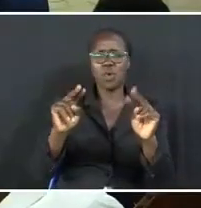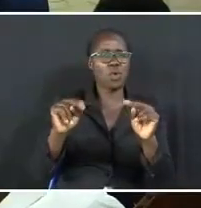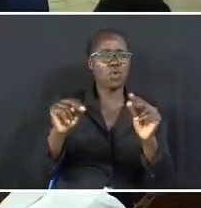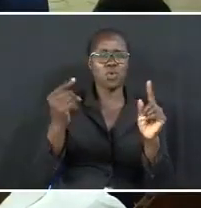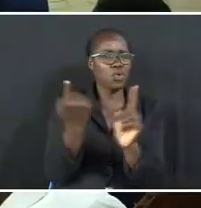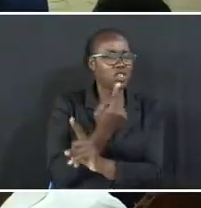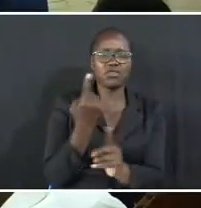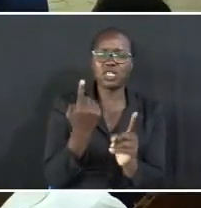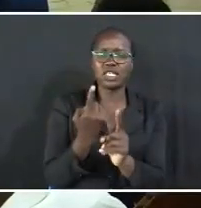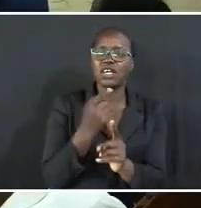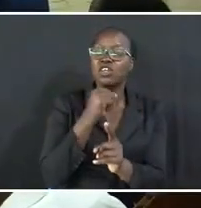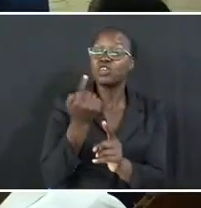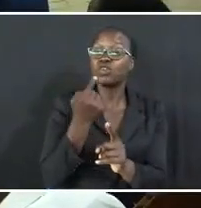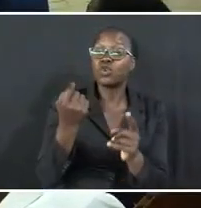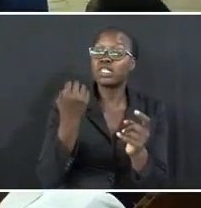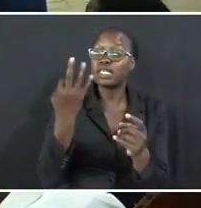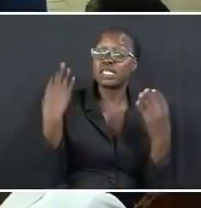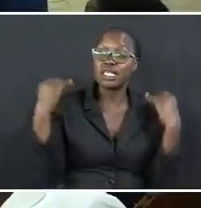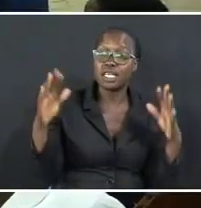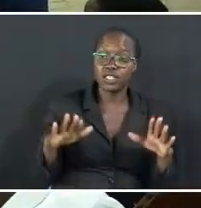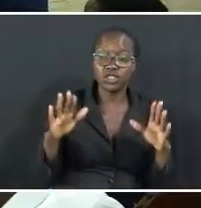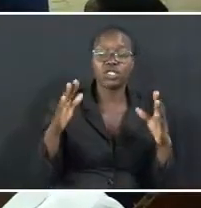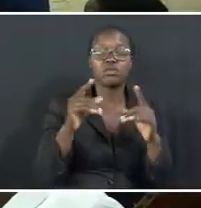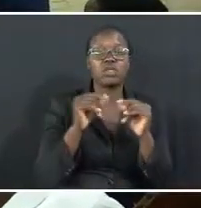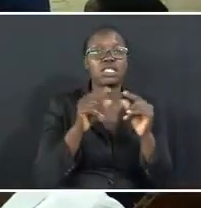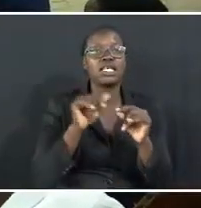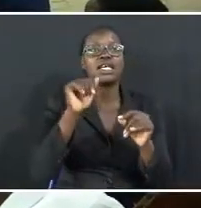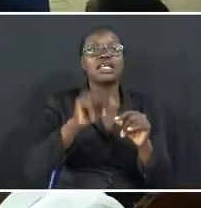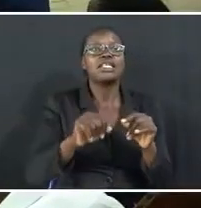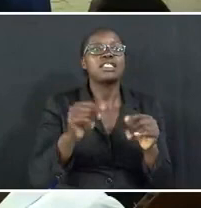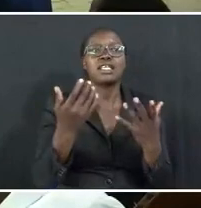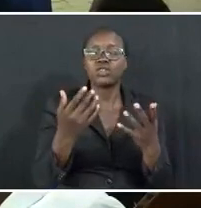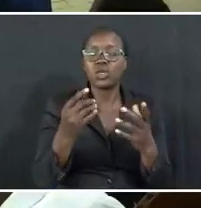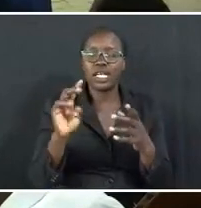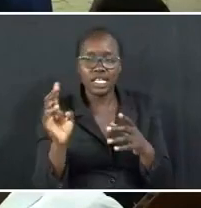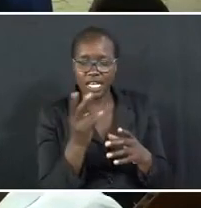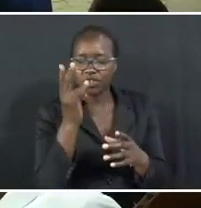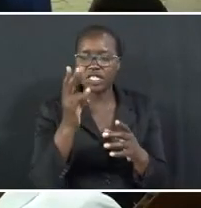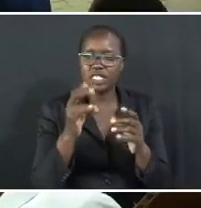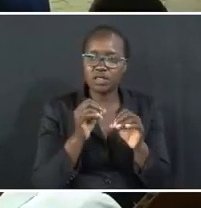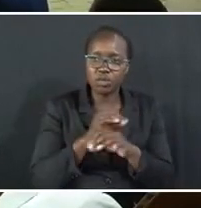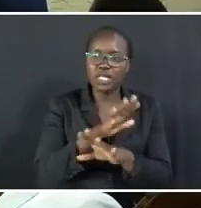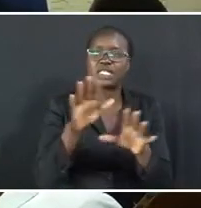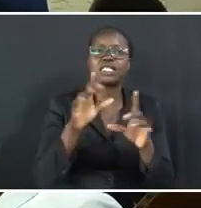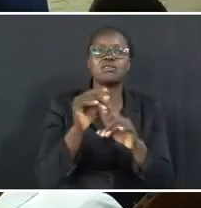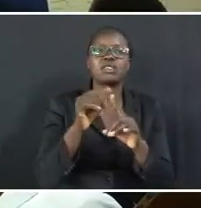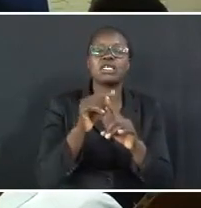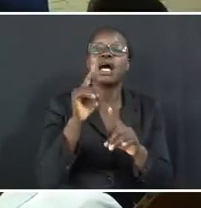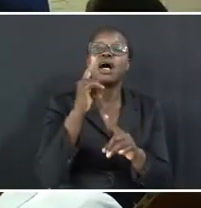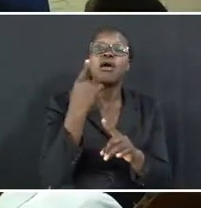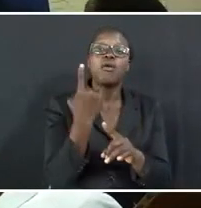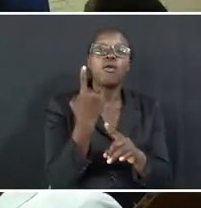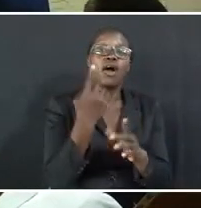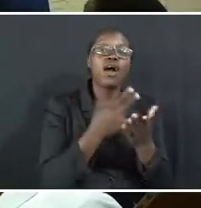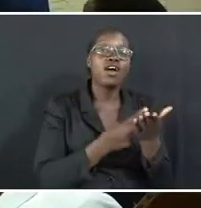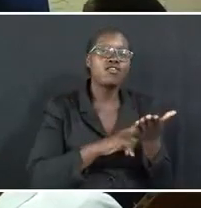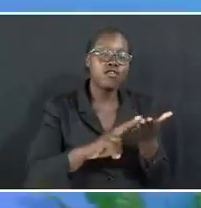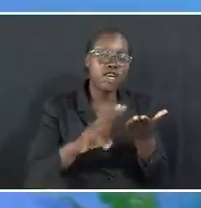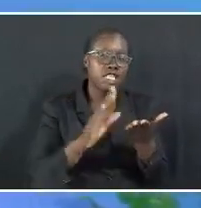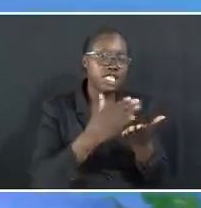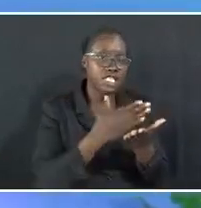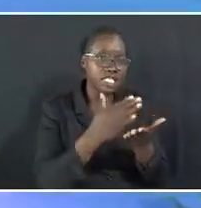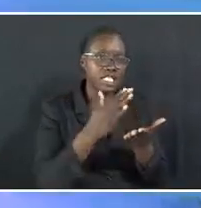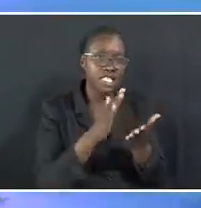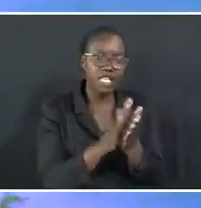telling people the three angels' messages. Yes, you're an Adventist, spread the message. But that one verse, singing to someone